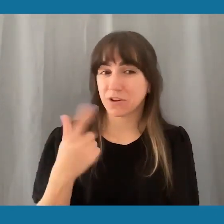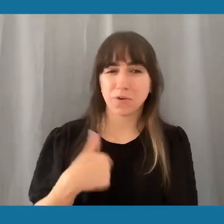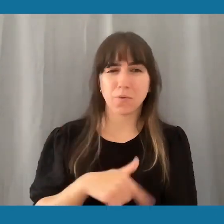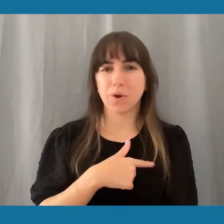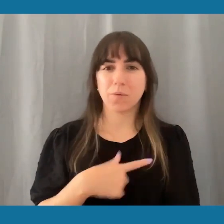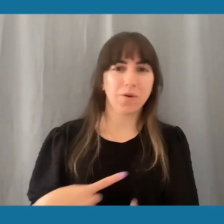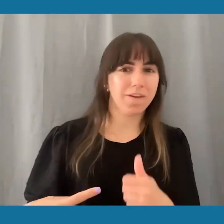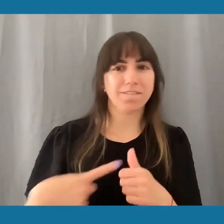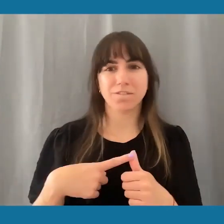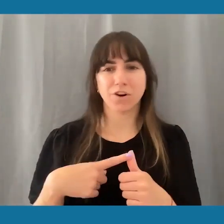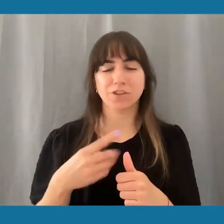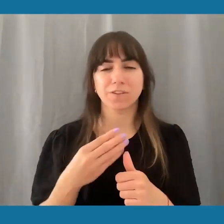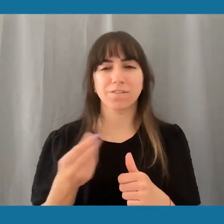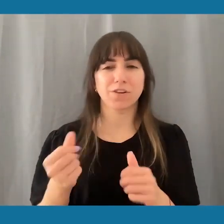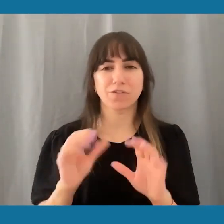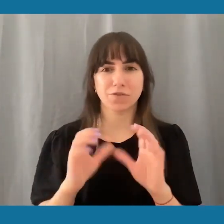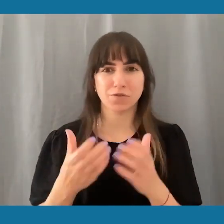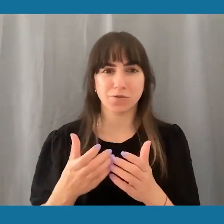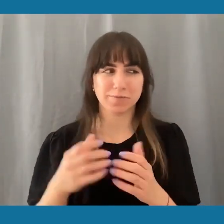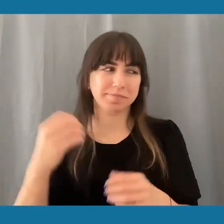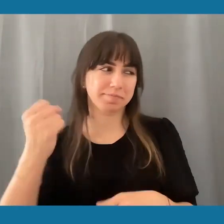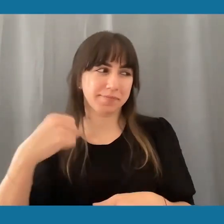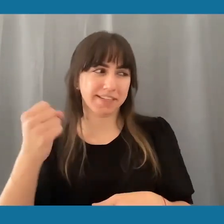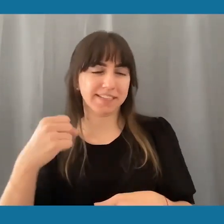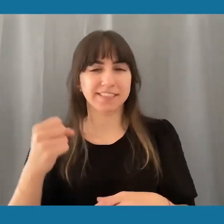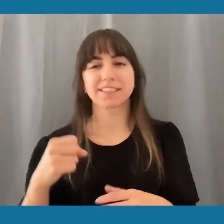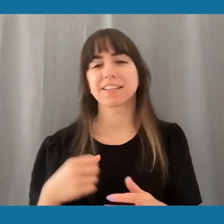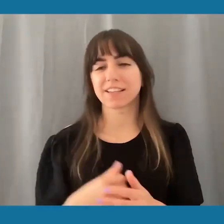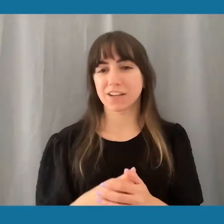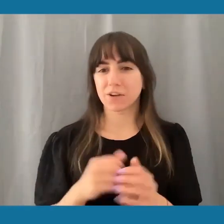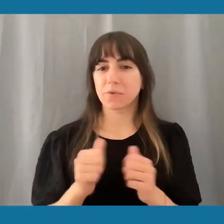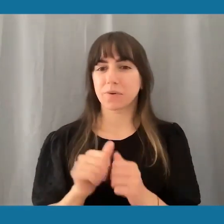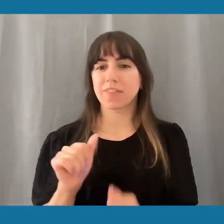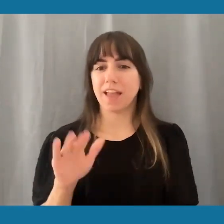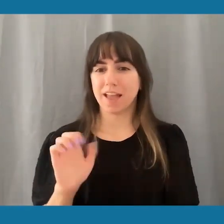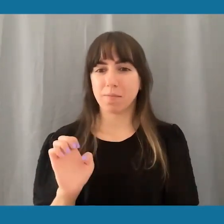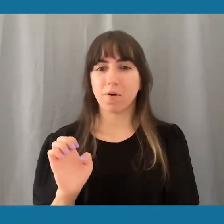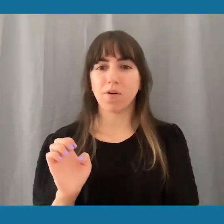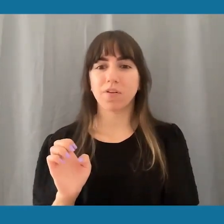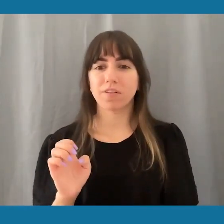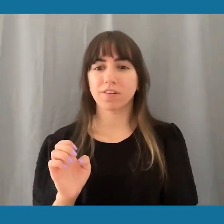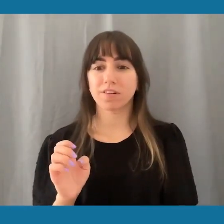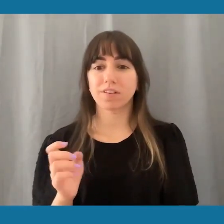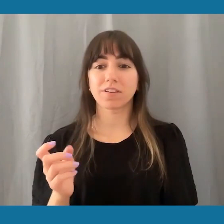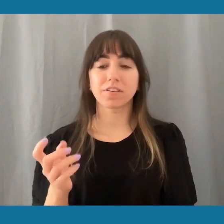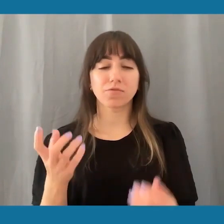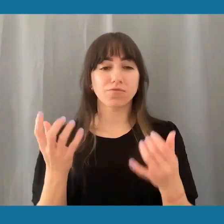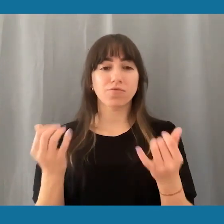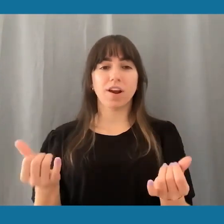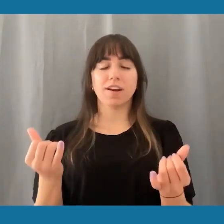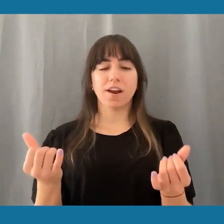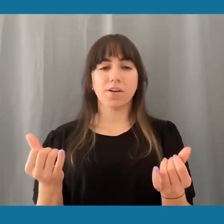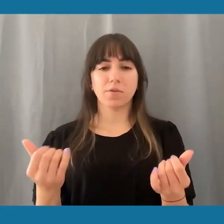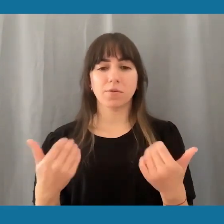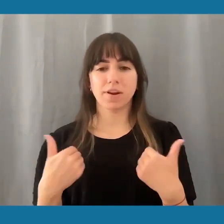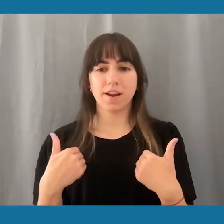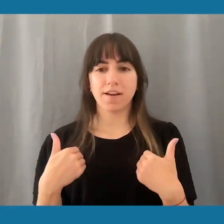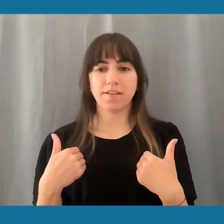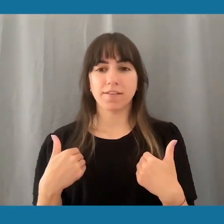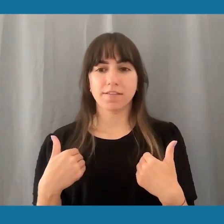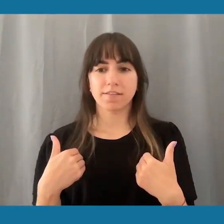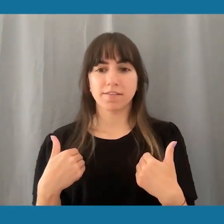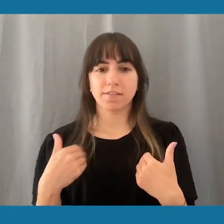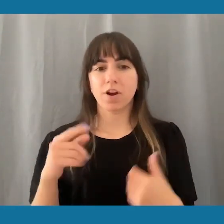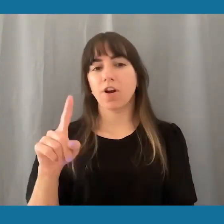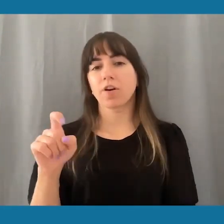have currently 140 clients in our group homes Wow. and apartments. And of